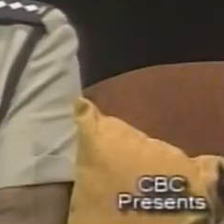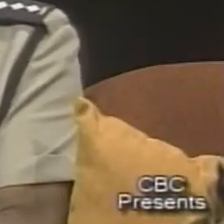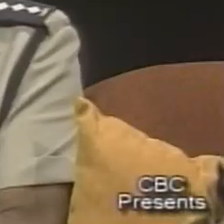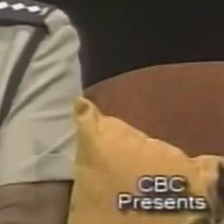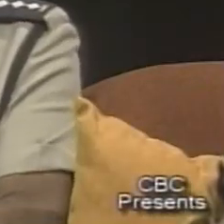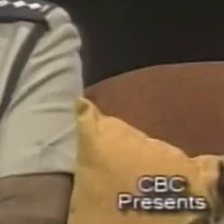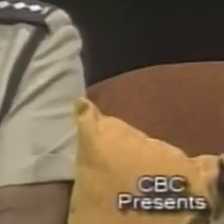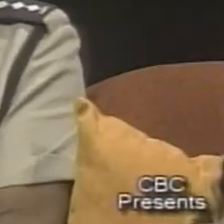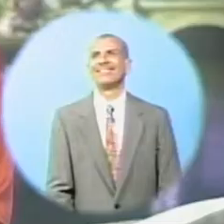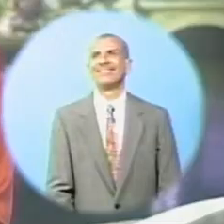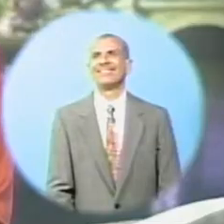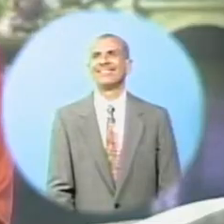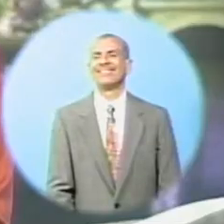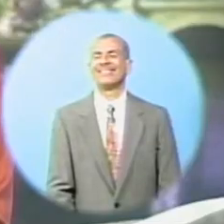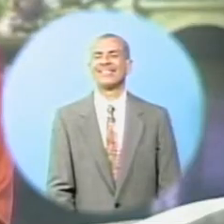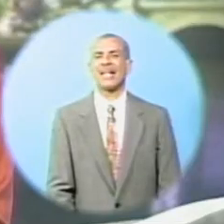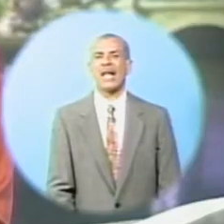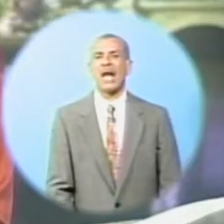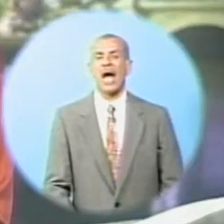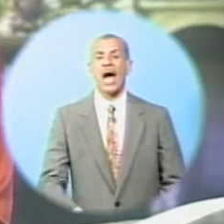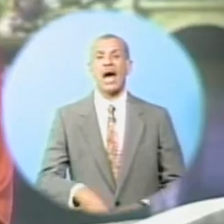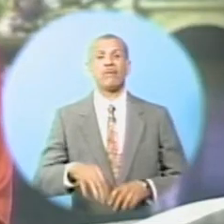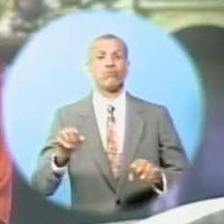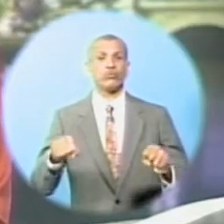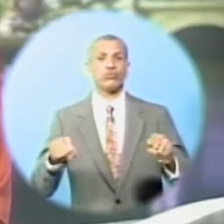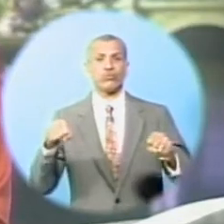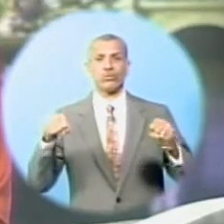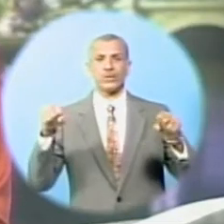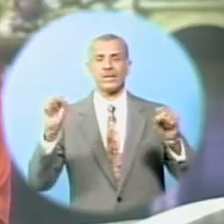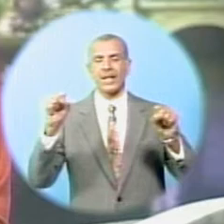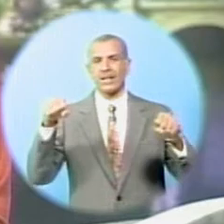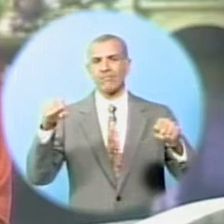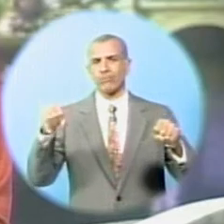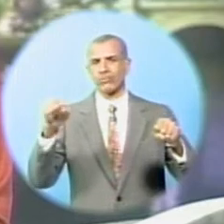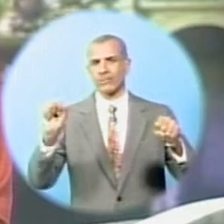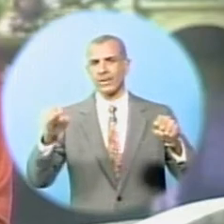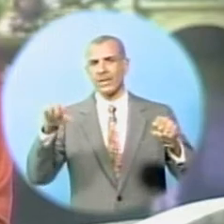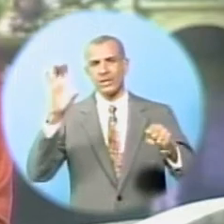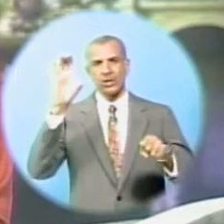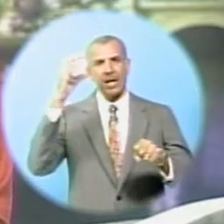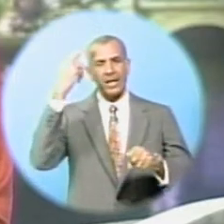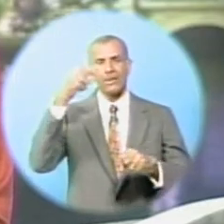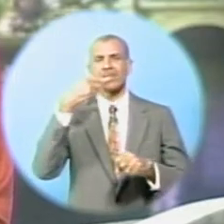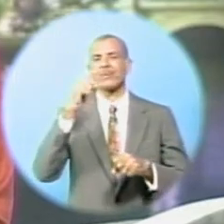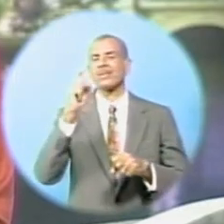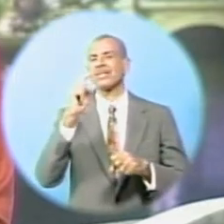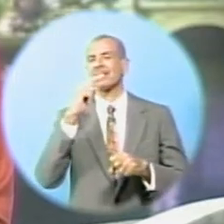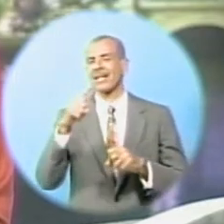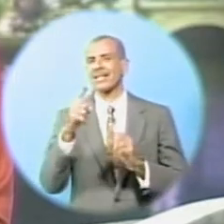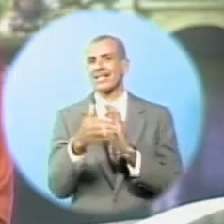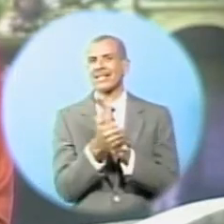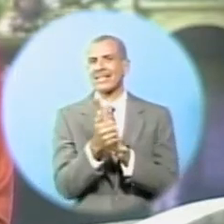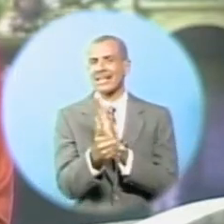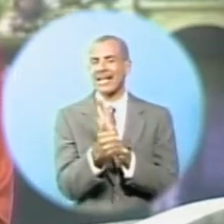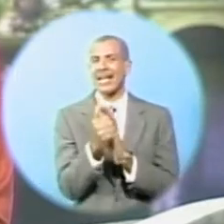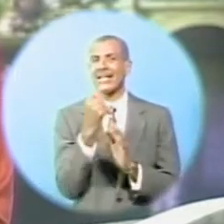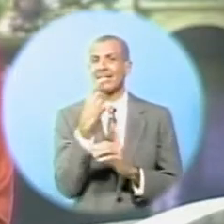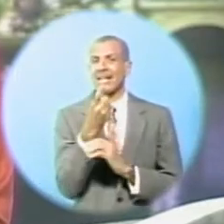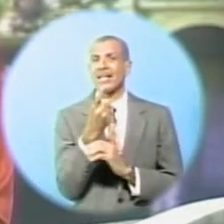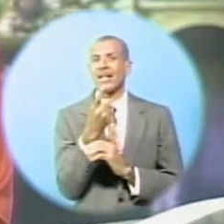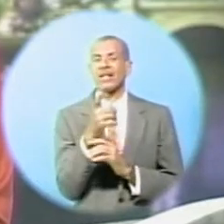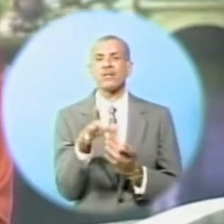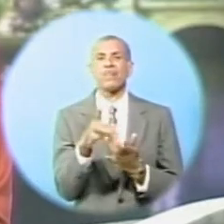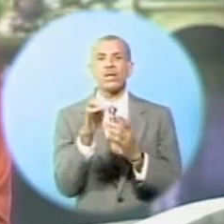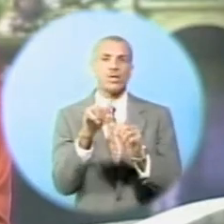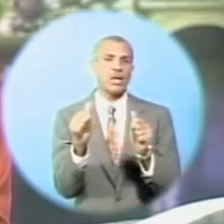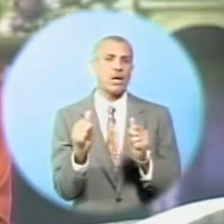arrested and charged. And motorcyclist Chad Harewood says the stunts should be seen as a skill, and he's advocating for a